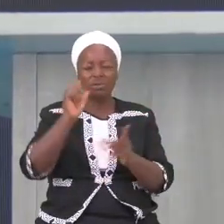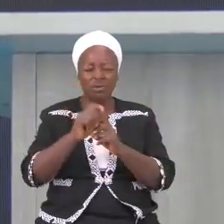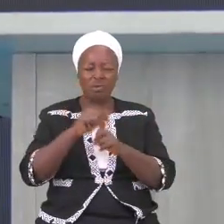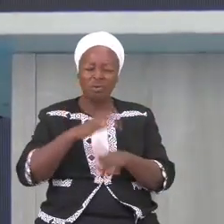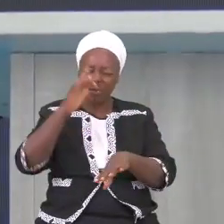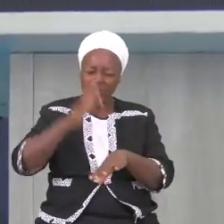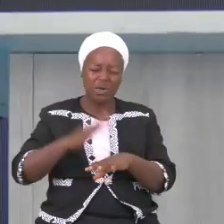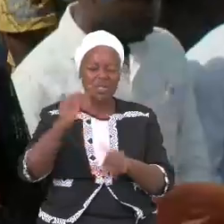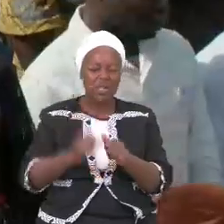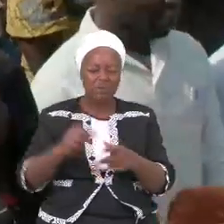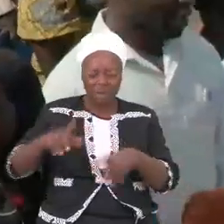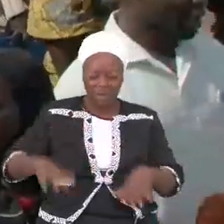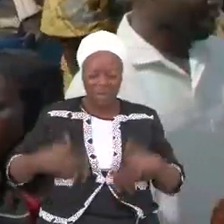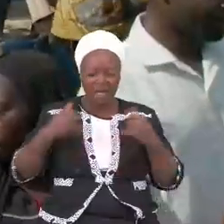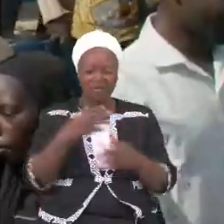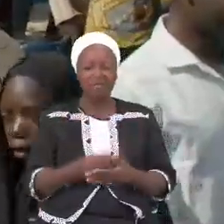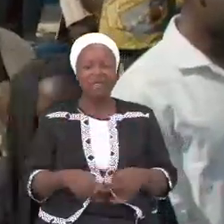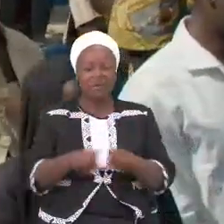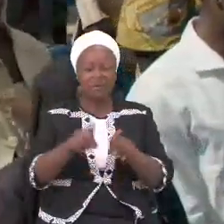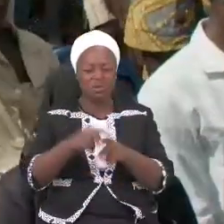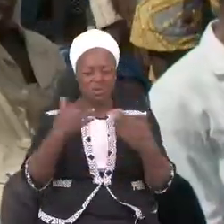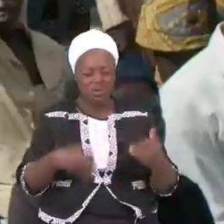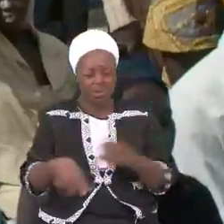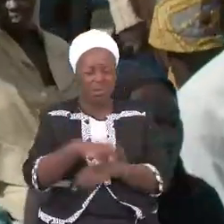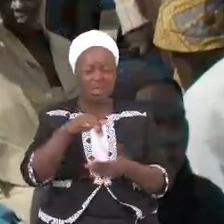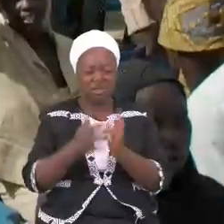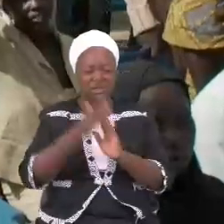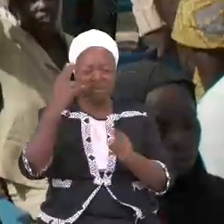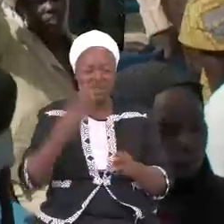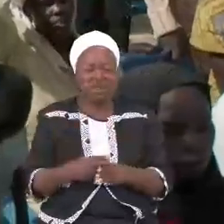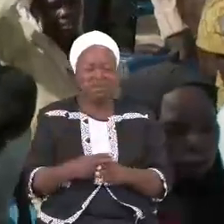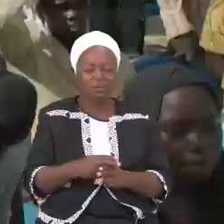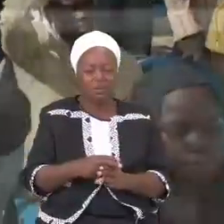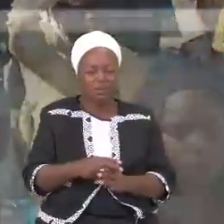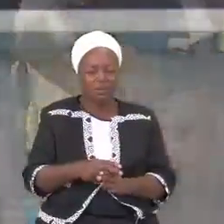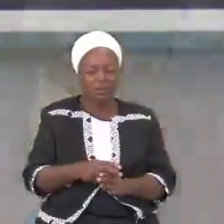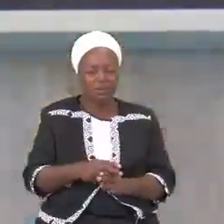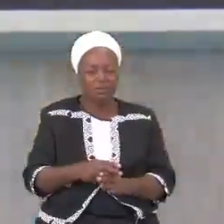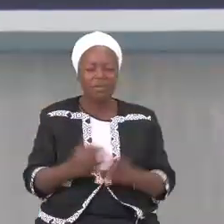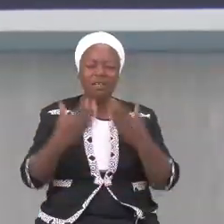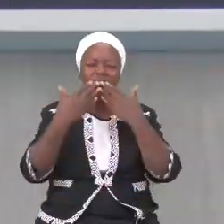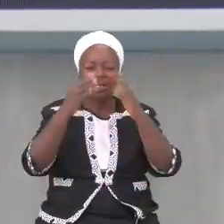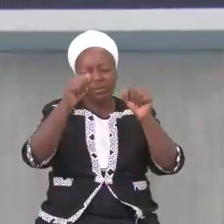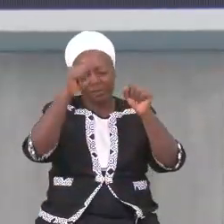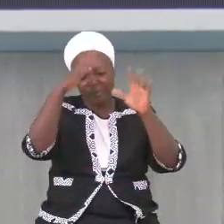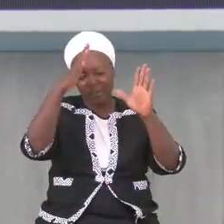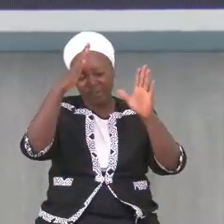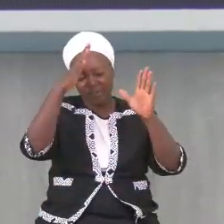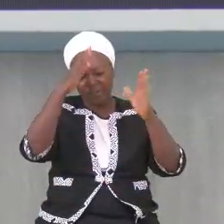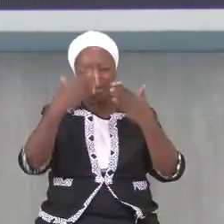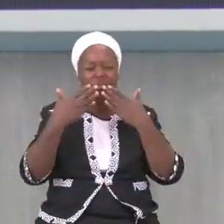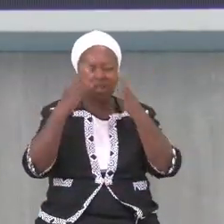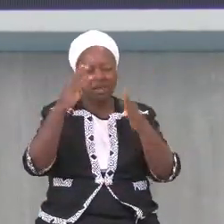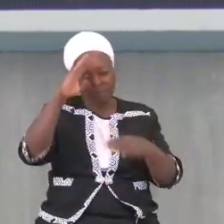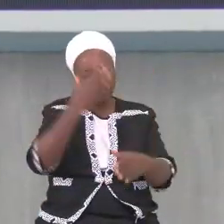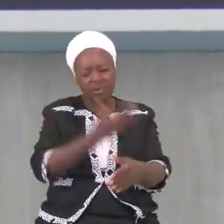in Jesus' name. Amen. Thank you, Father. Thank you, Son. Thank you, Holy Spirit.